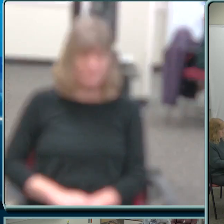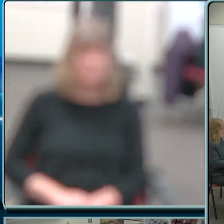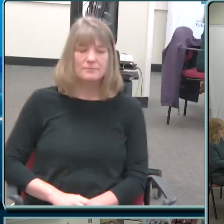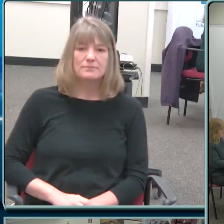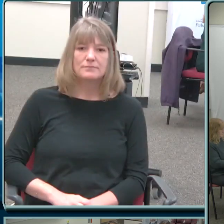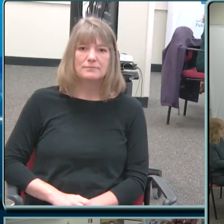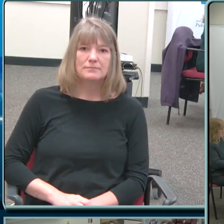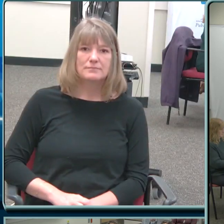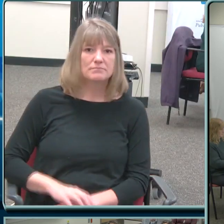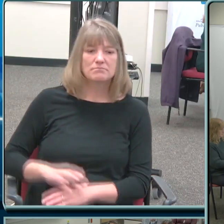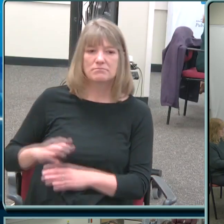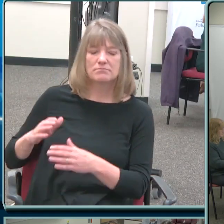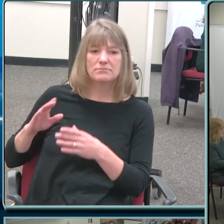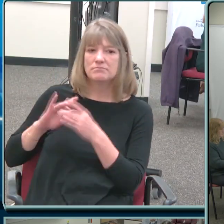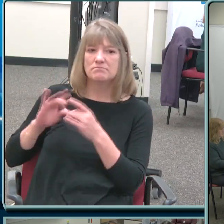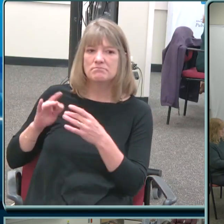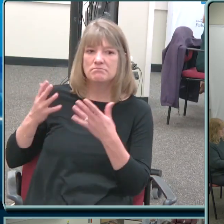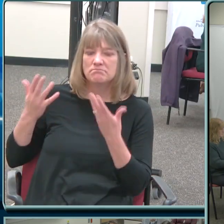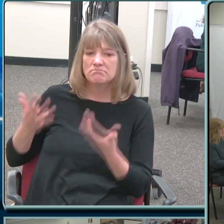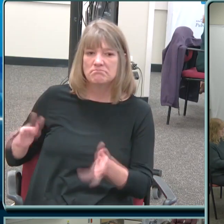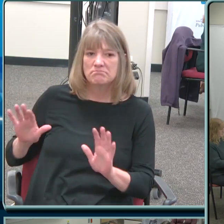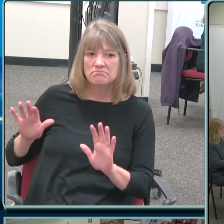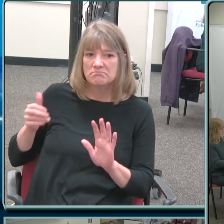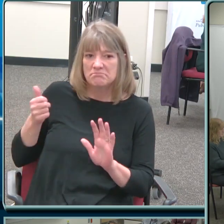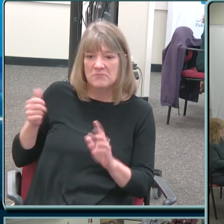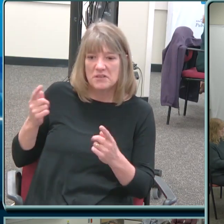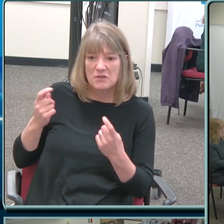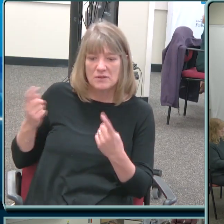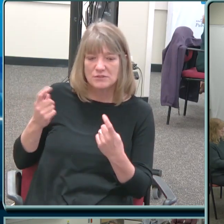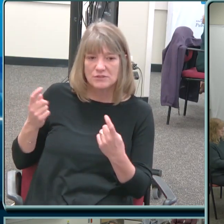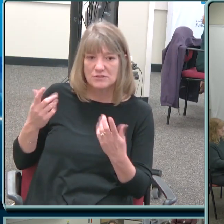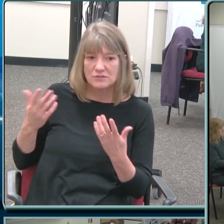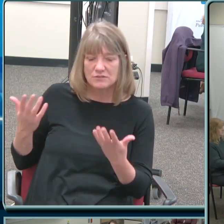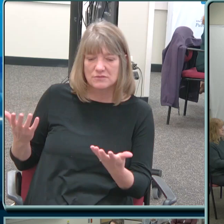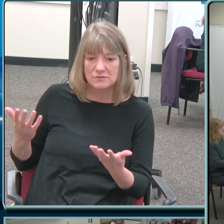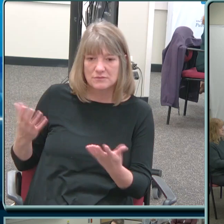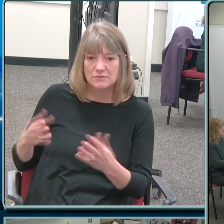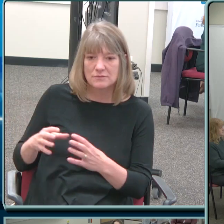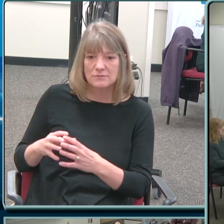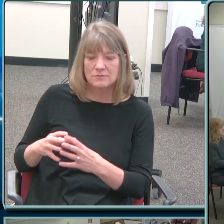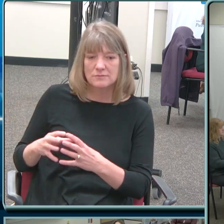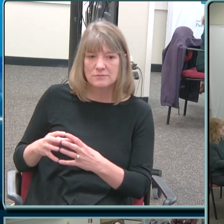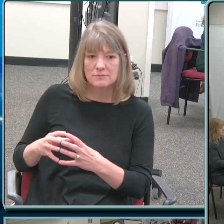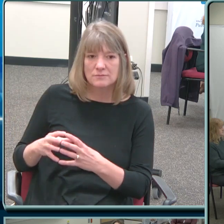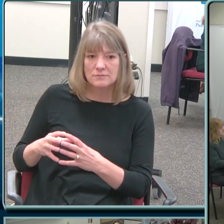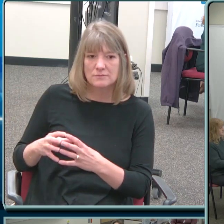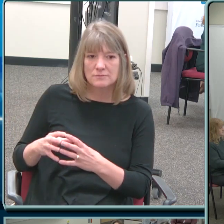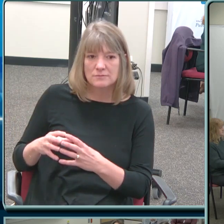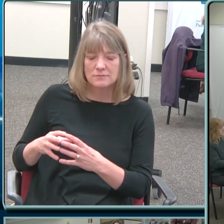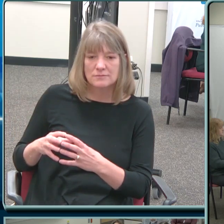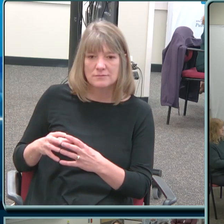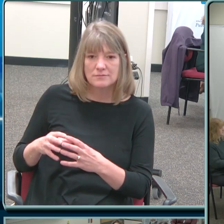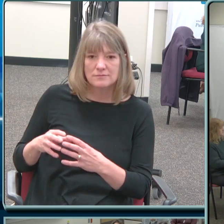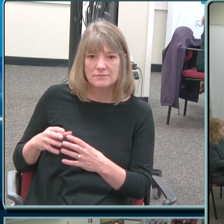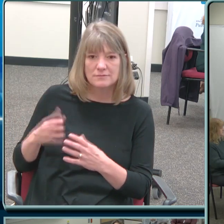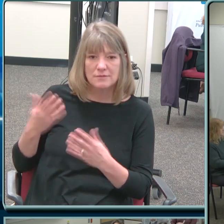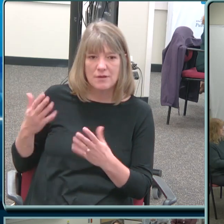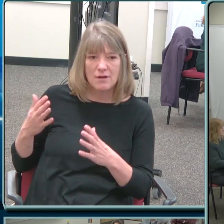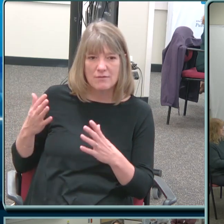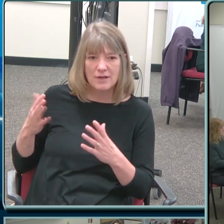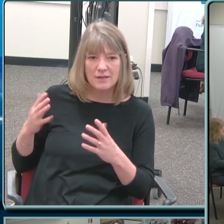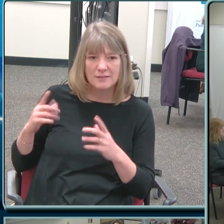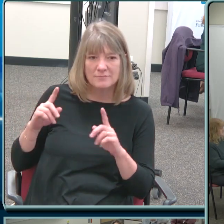Those conclude my comments, unless there's any questions in addition to those already stated.